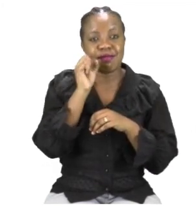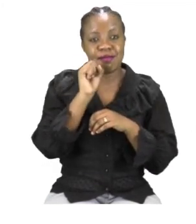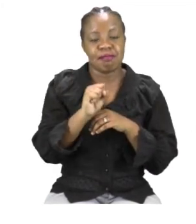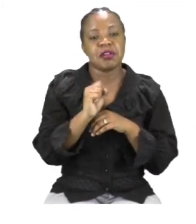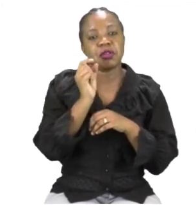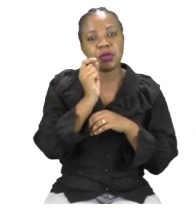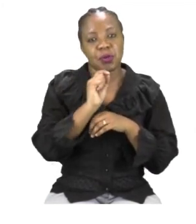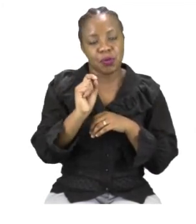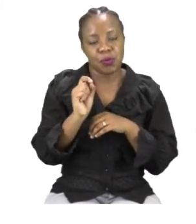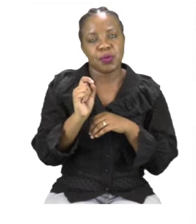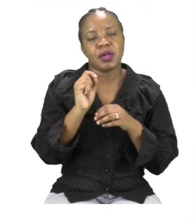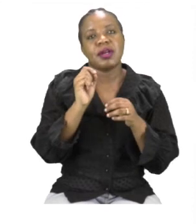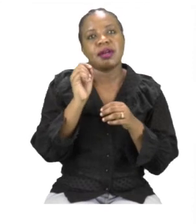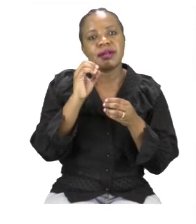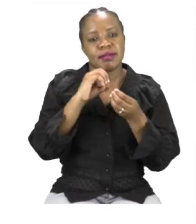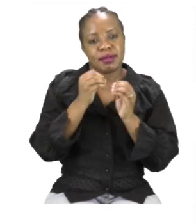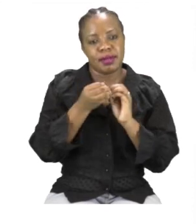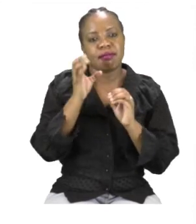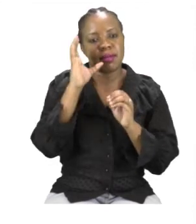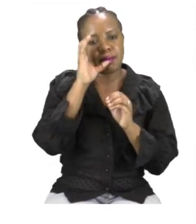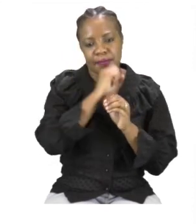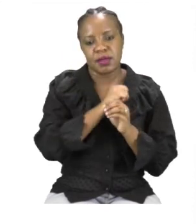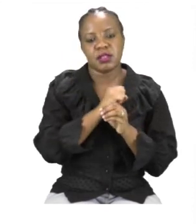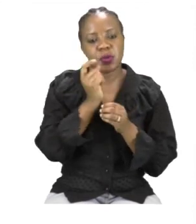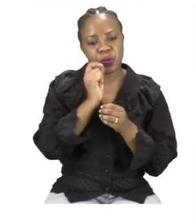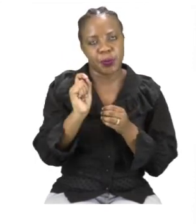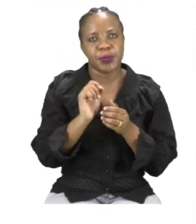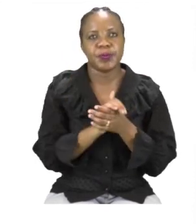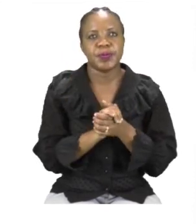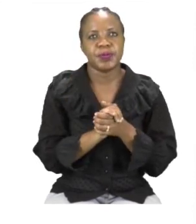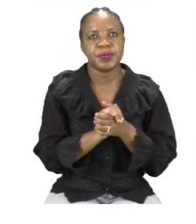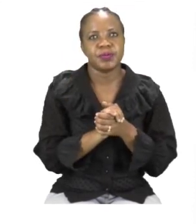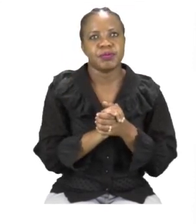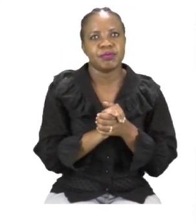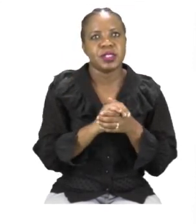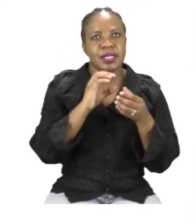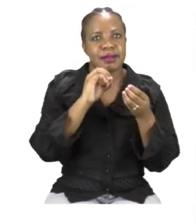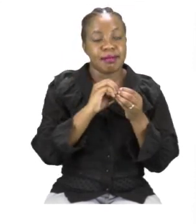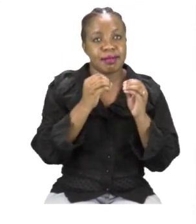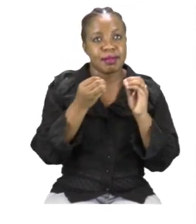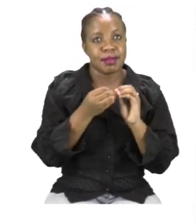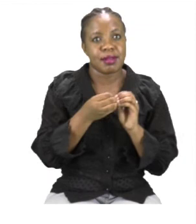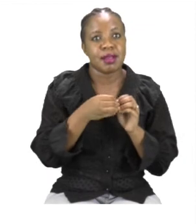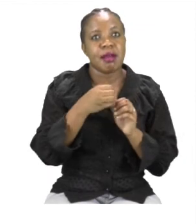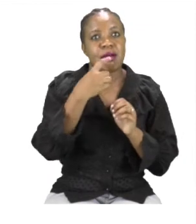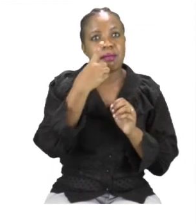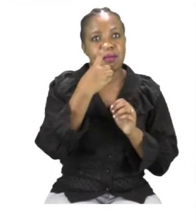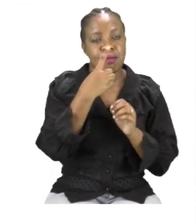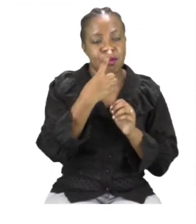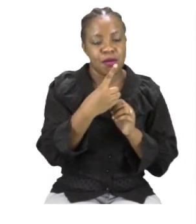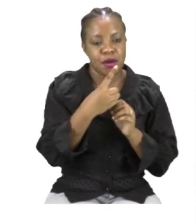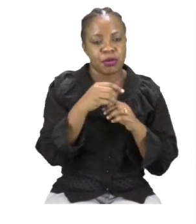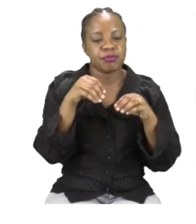job to find that number. I am going to do number 1 with you and then you can do the rest. So